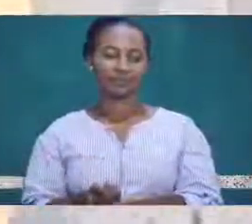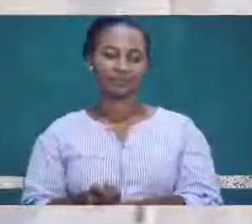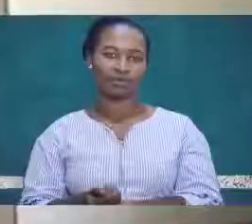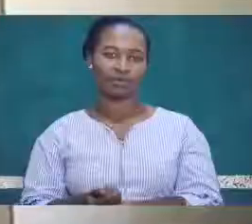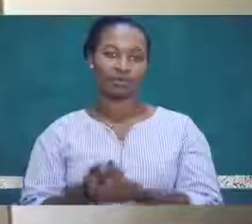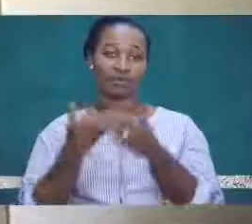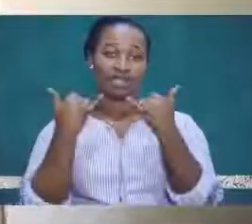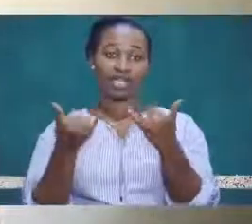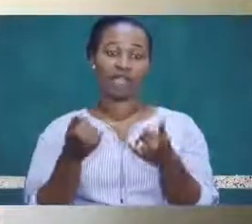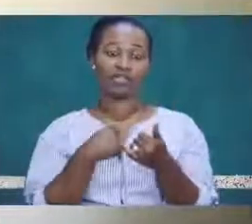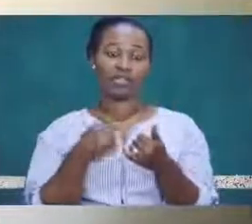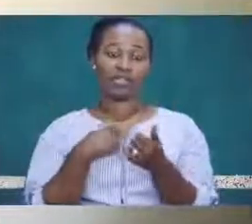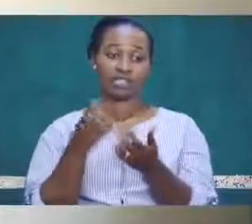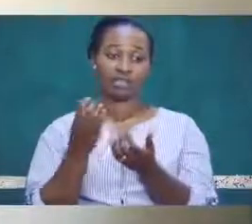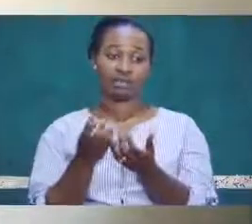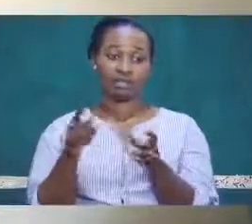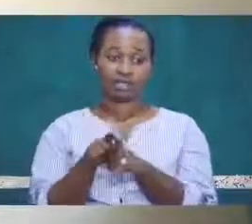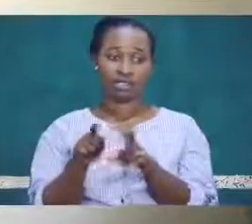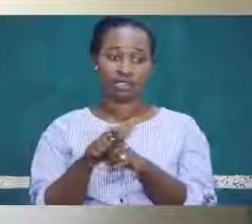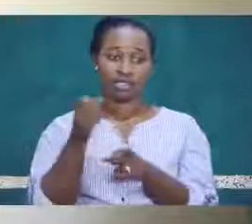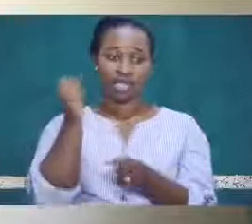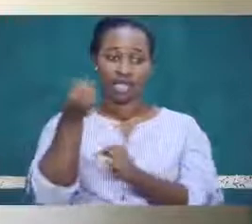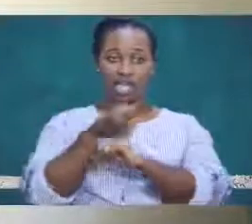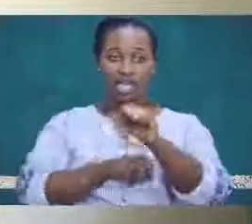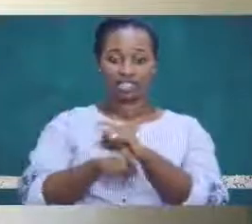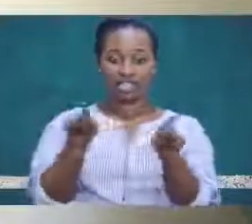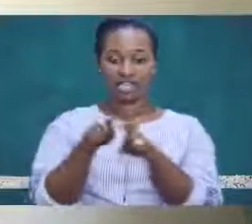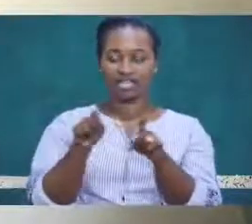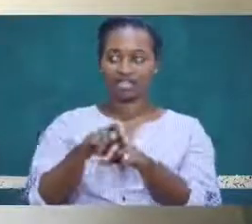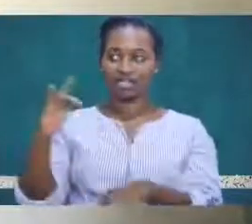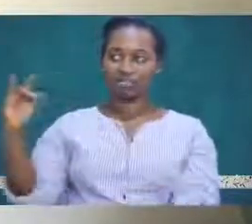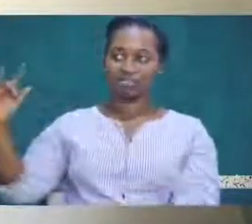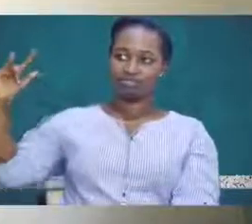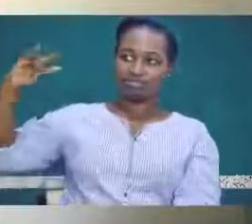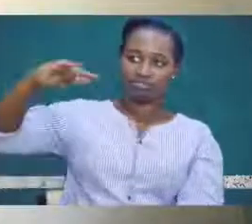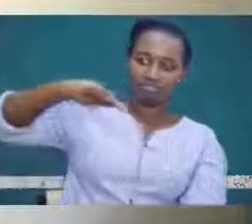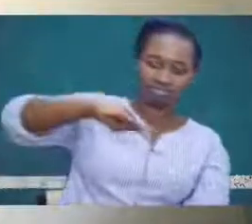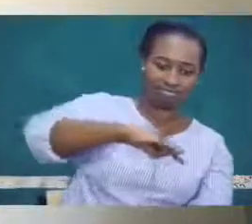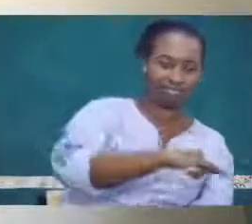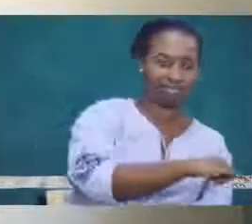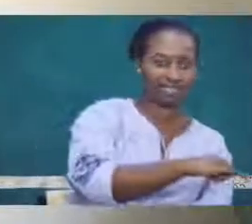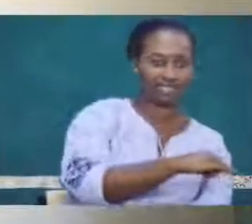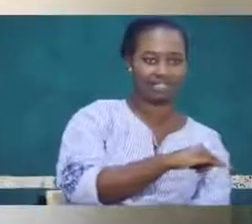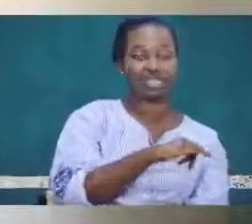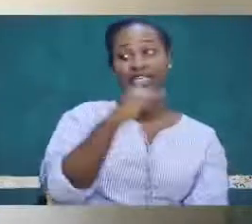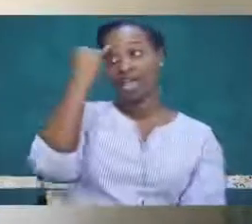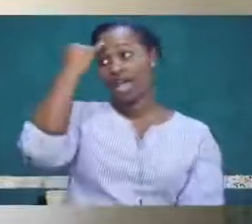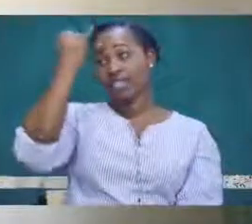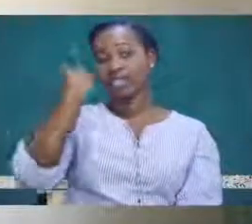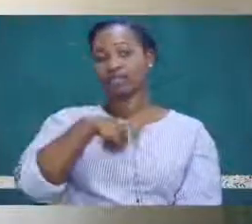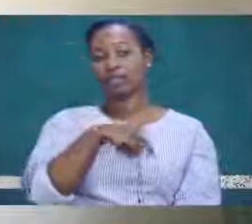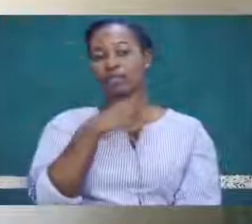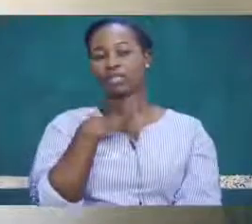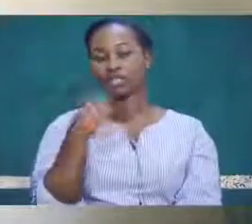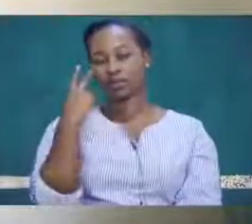my runway so that it acts as an inclined plane. The idea here is we want to see